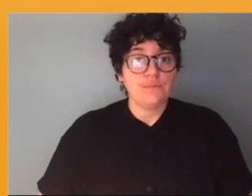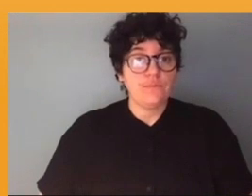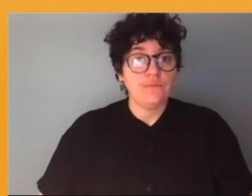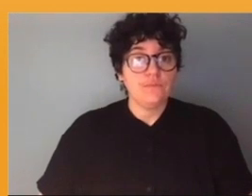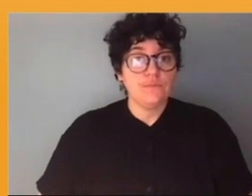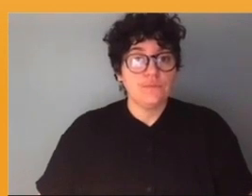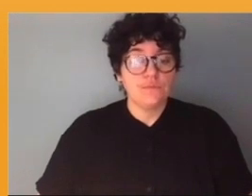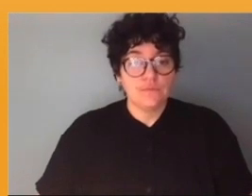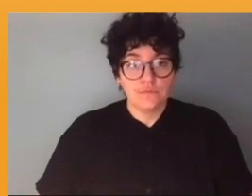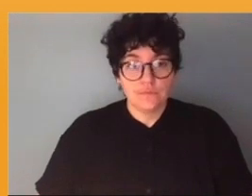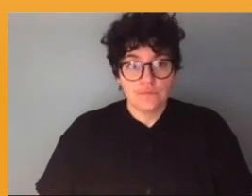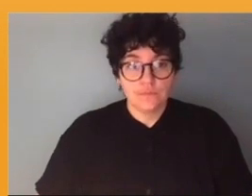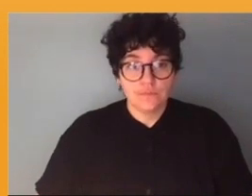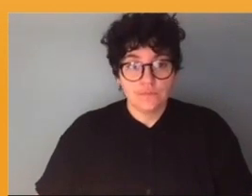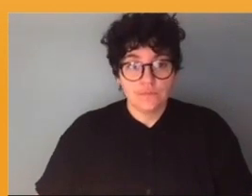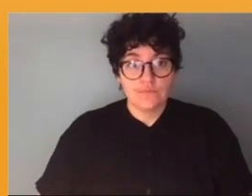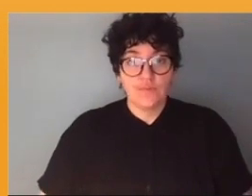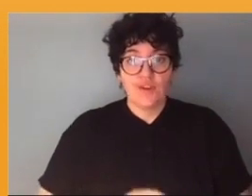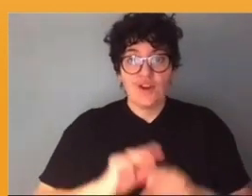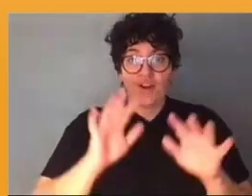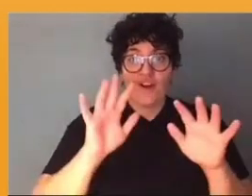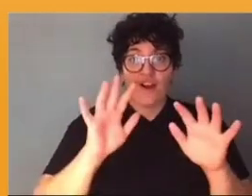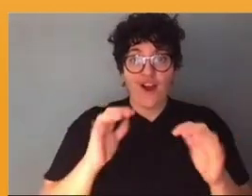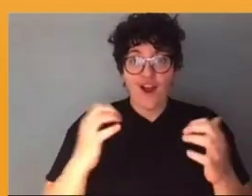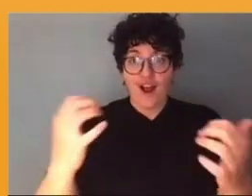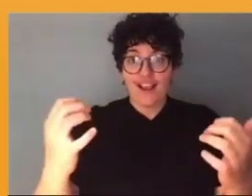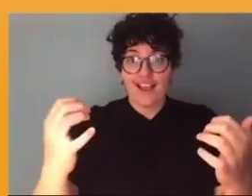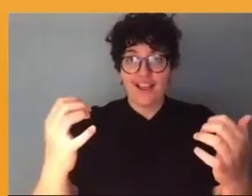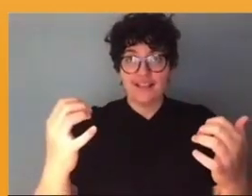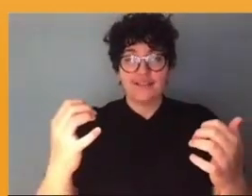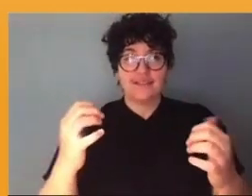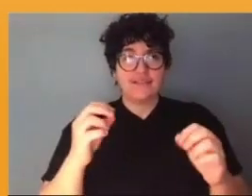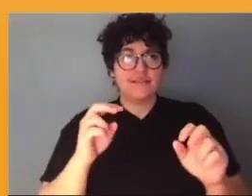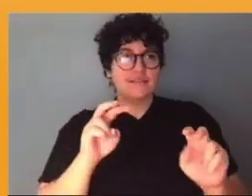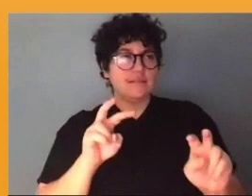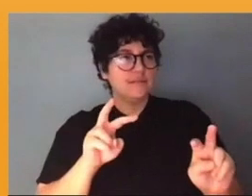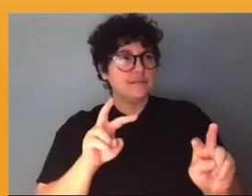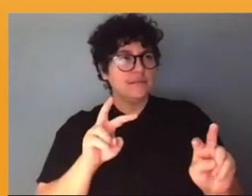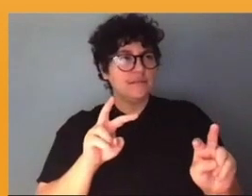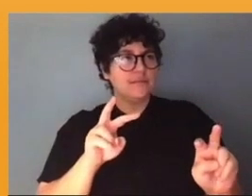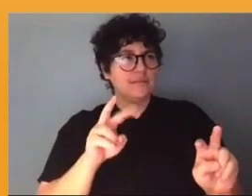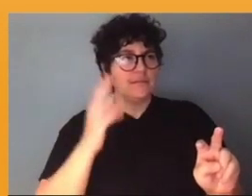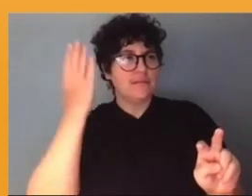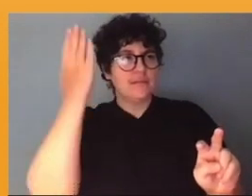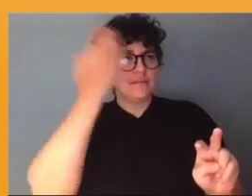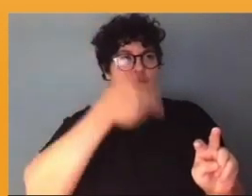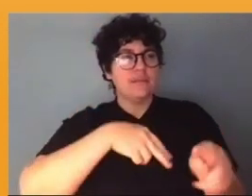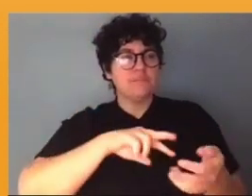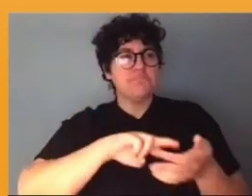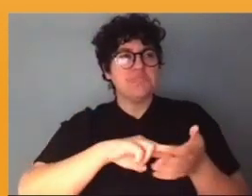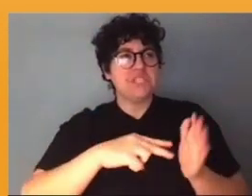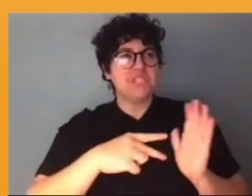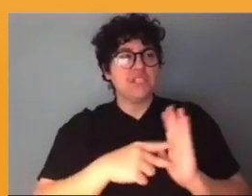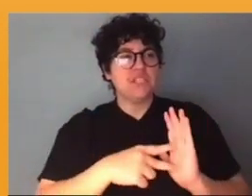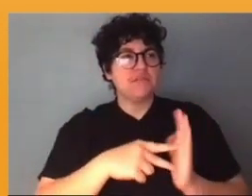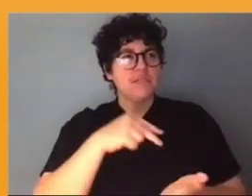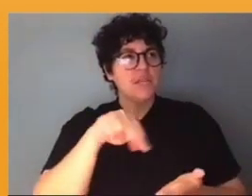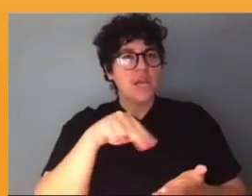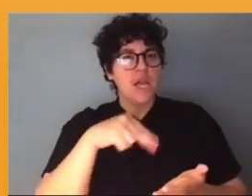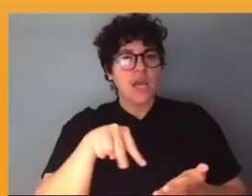the audience doesn't understand the meaning of the dance, but